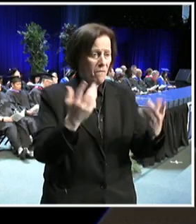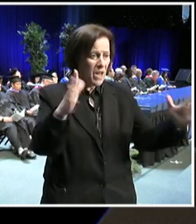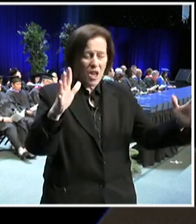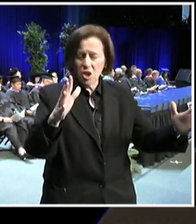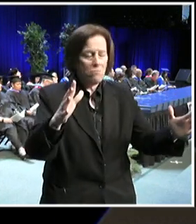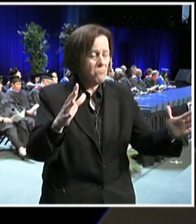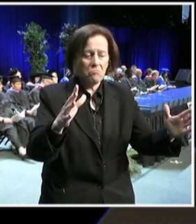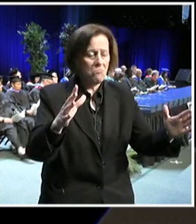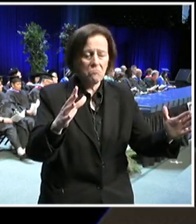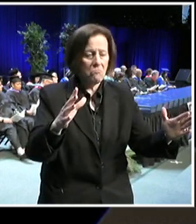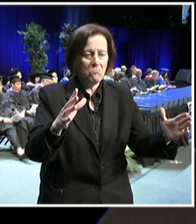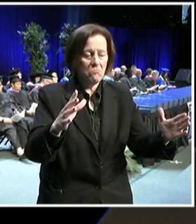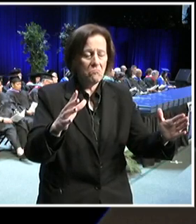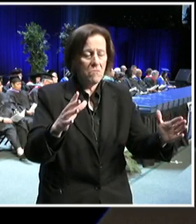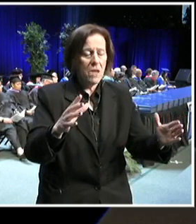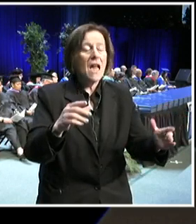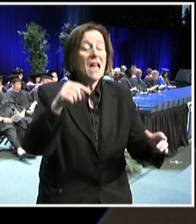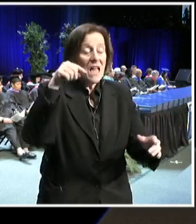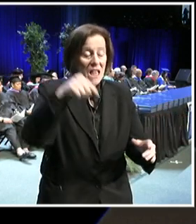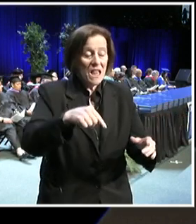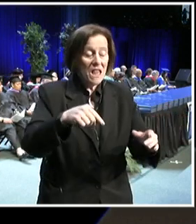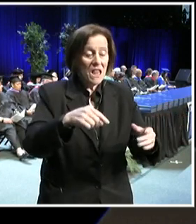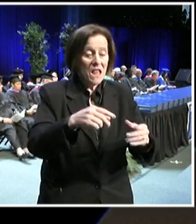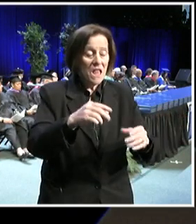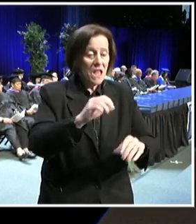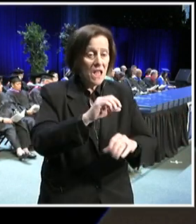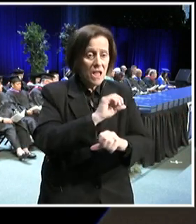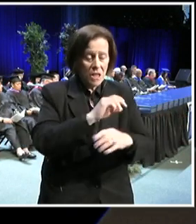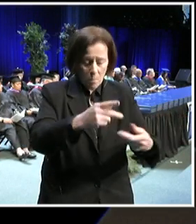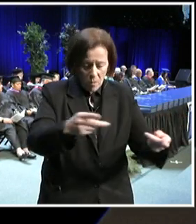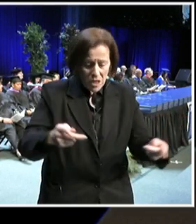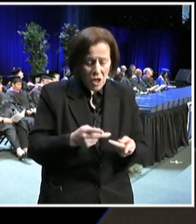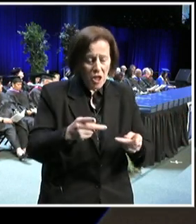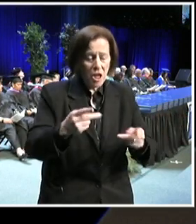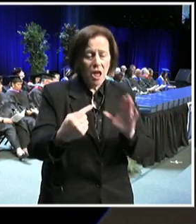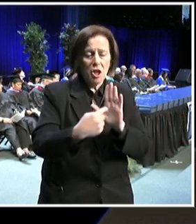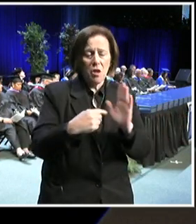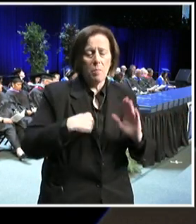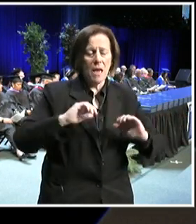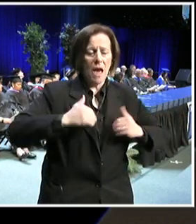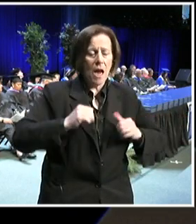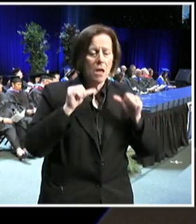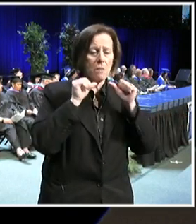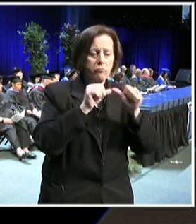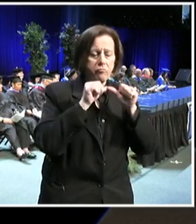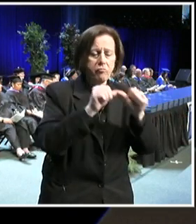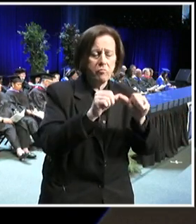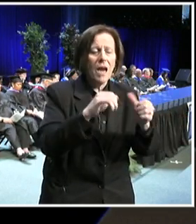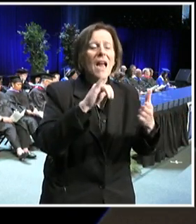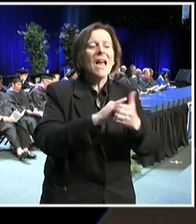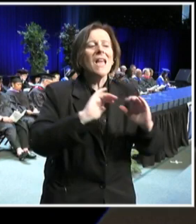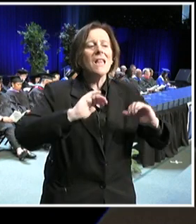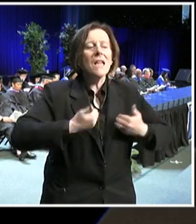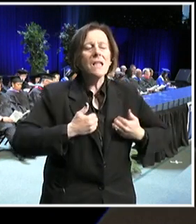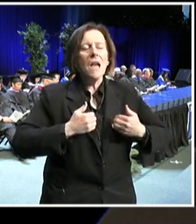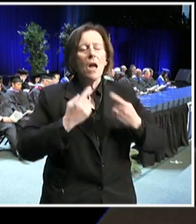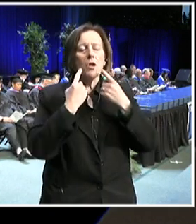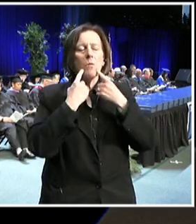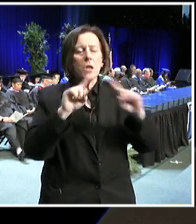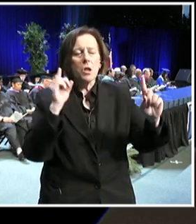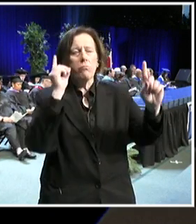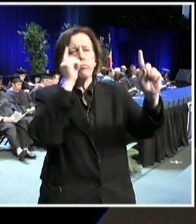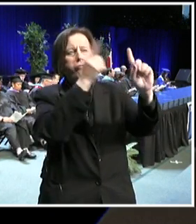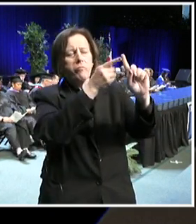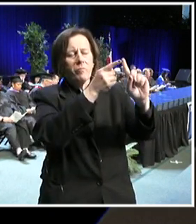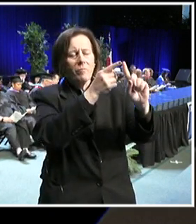there's anything being in this position has taught me, it is to be persistent. Persistence is how you achieve what you truly desire. We can't live